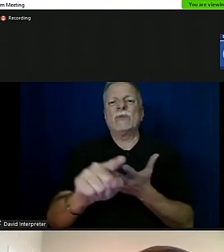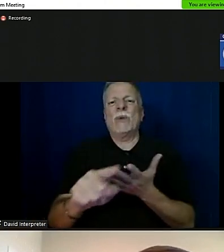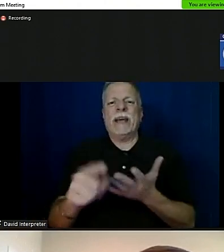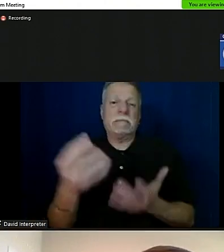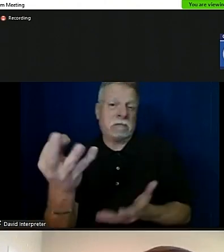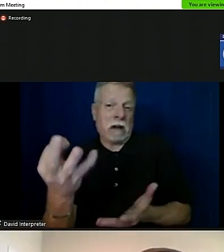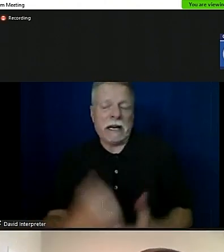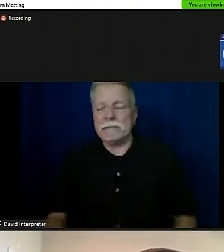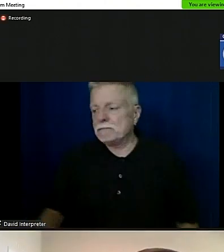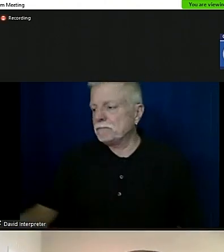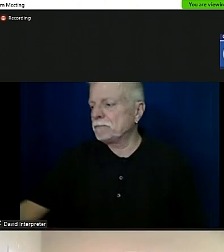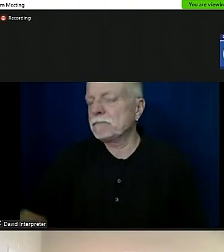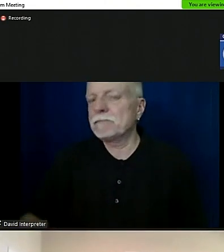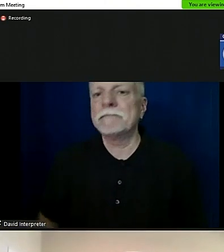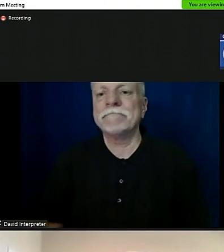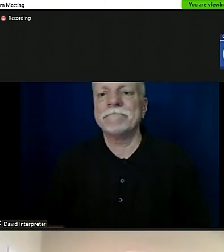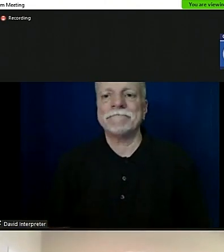Thank you.